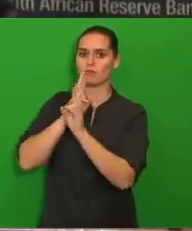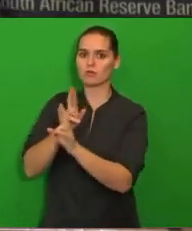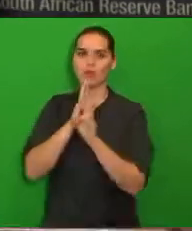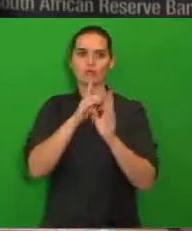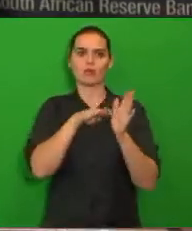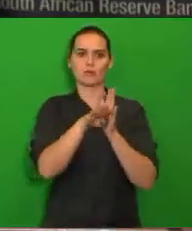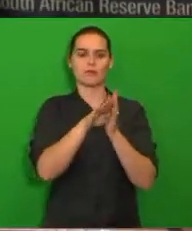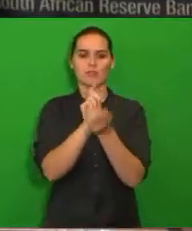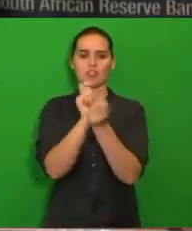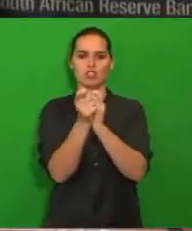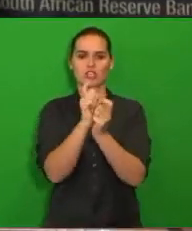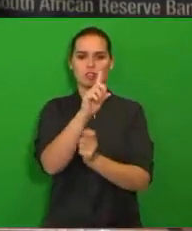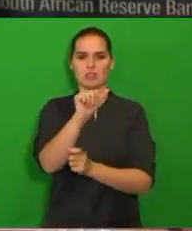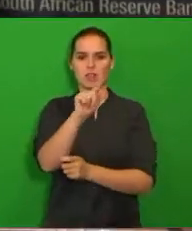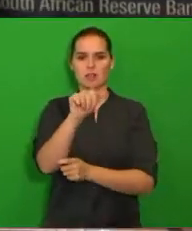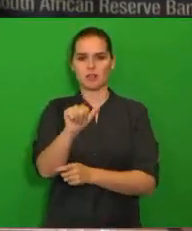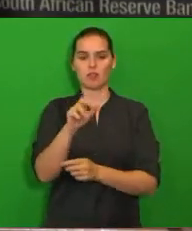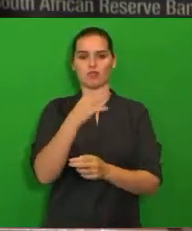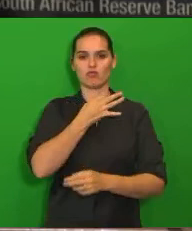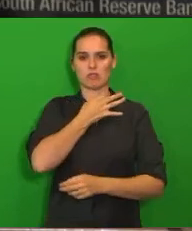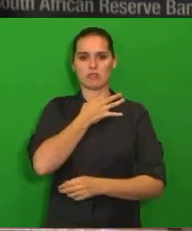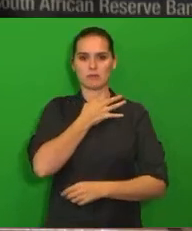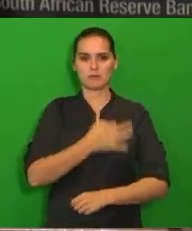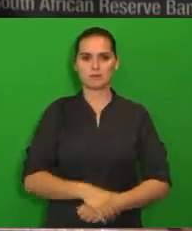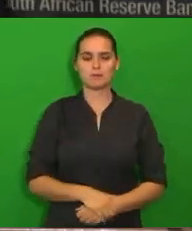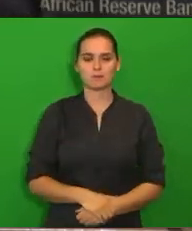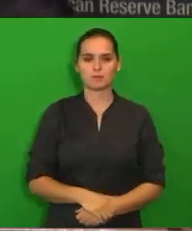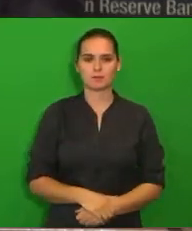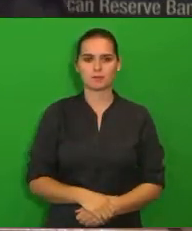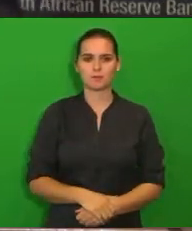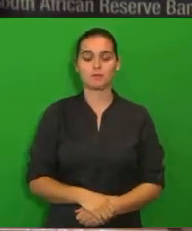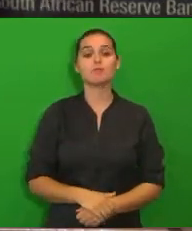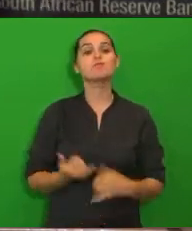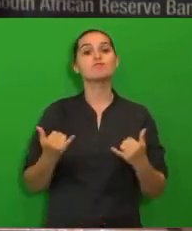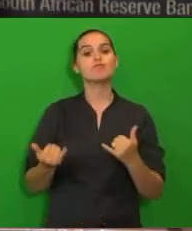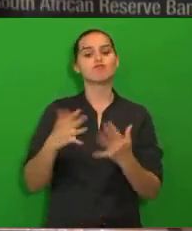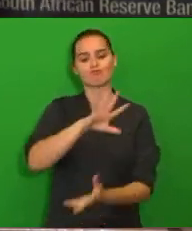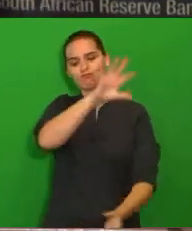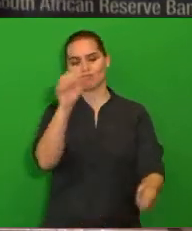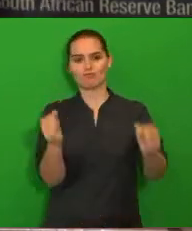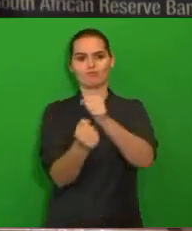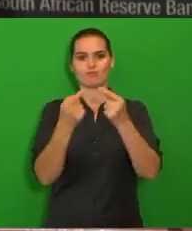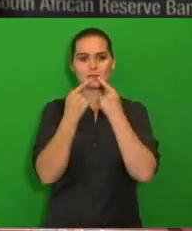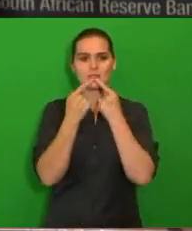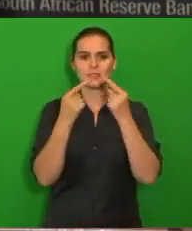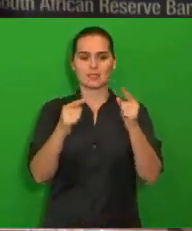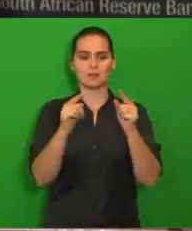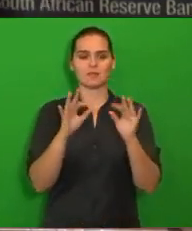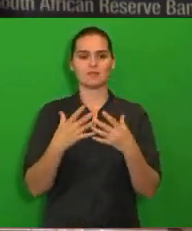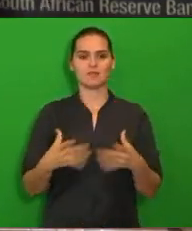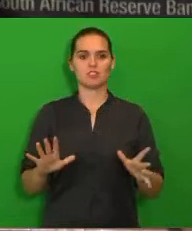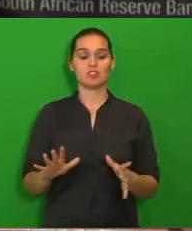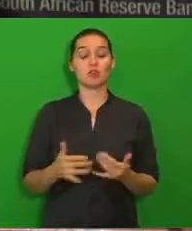developments and changing data and risks. That concludes the statement, and at this